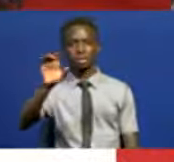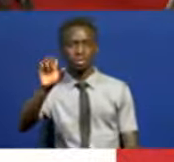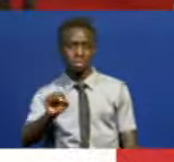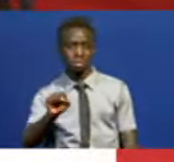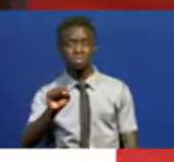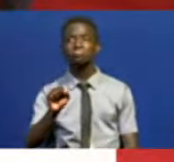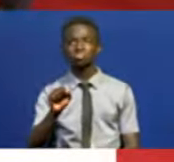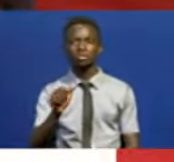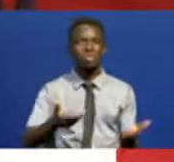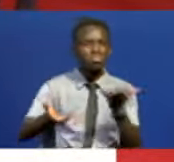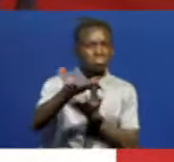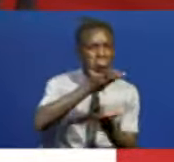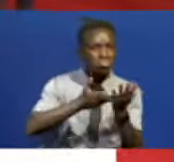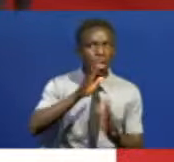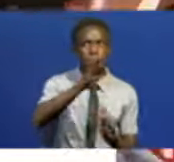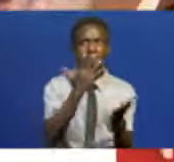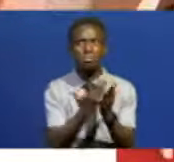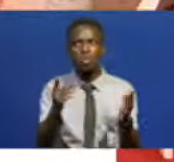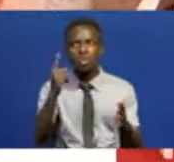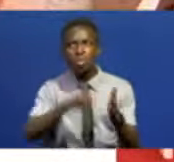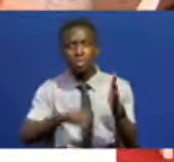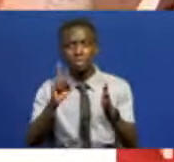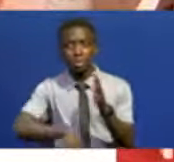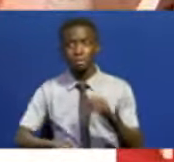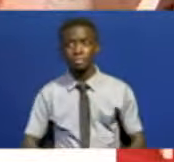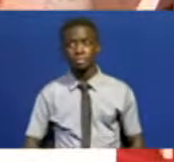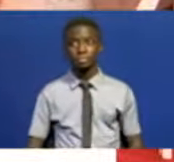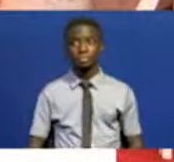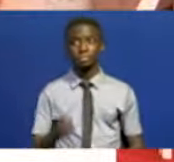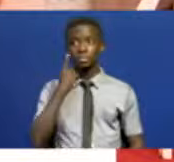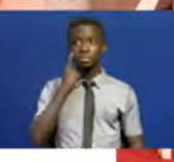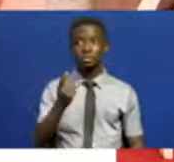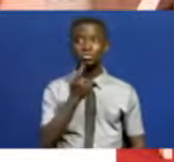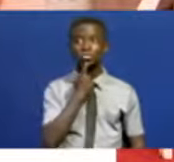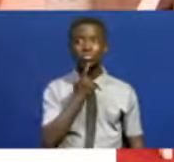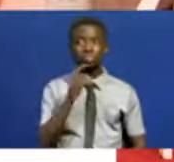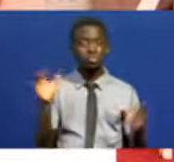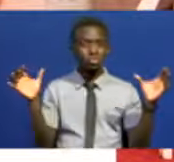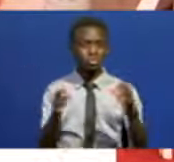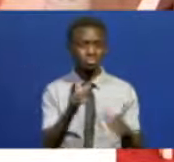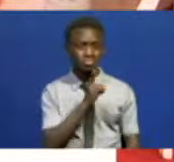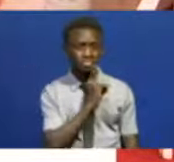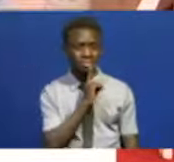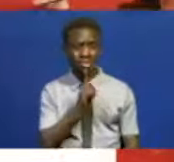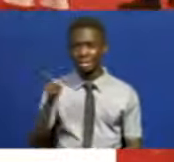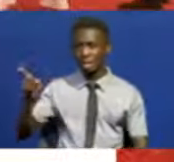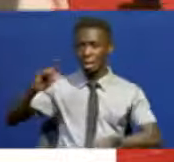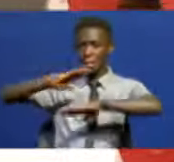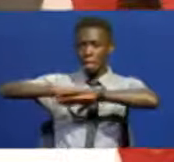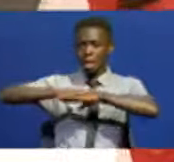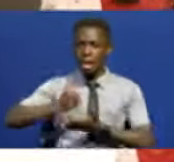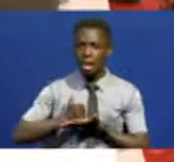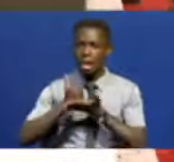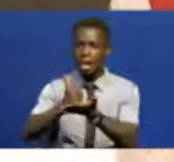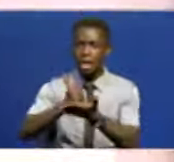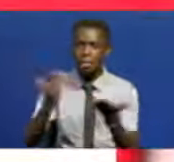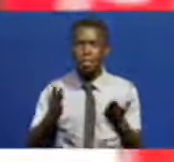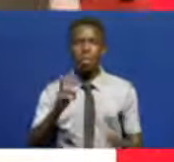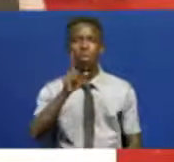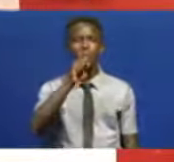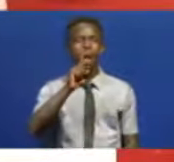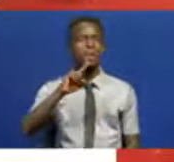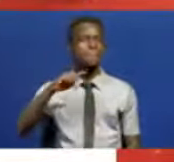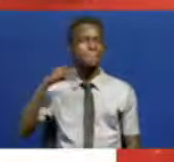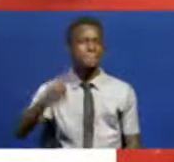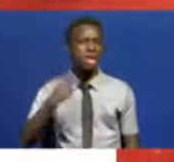The Independent Electoral and Boundaries Commission Turkana chapter saying that the platform would enable them to educate the 1 million voters